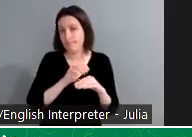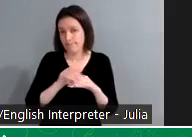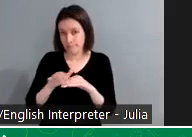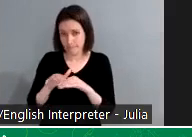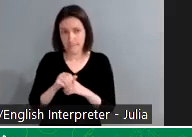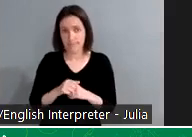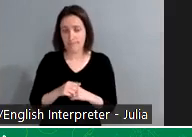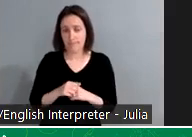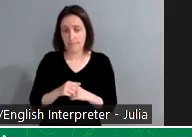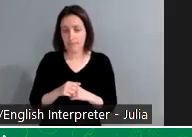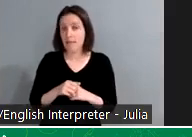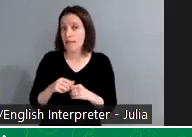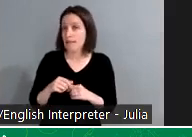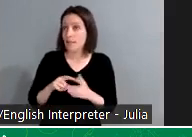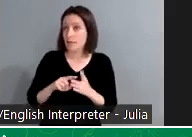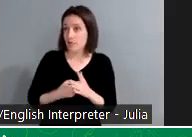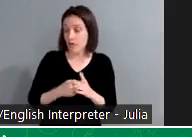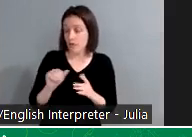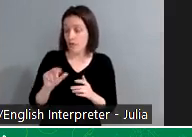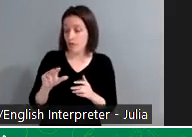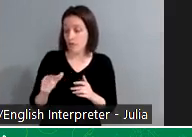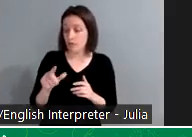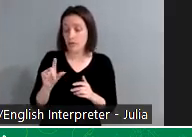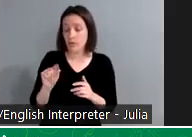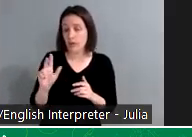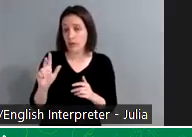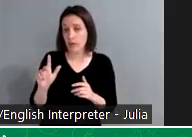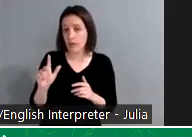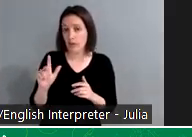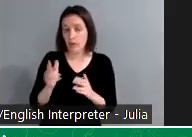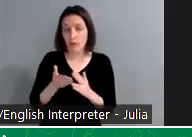began mailing in August of 2023 through the end of October